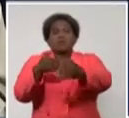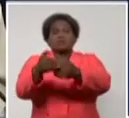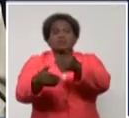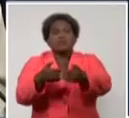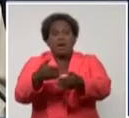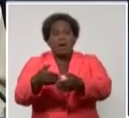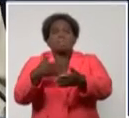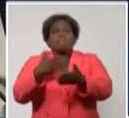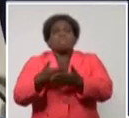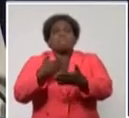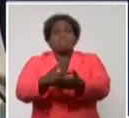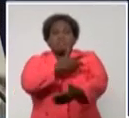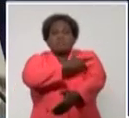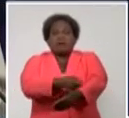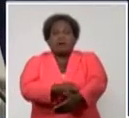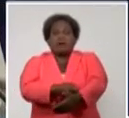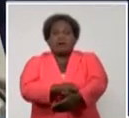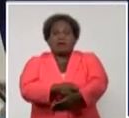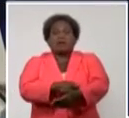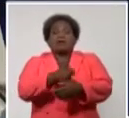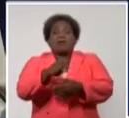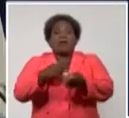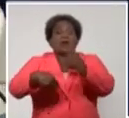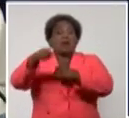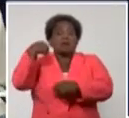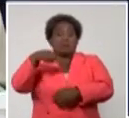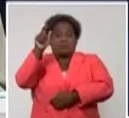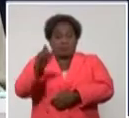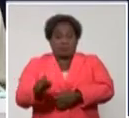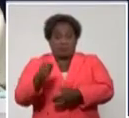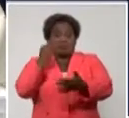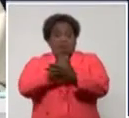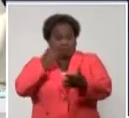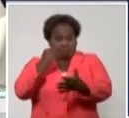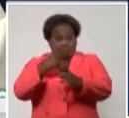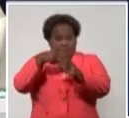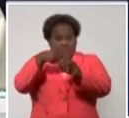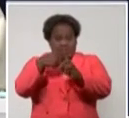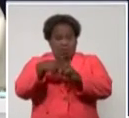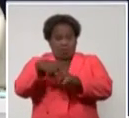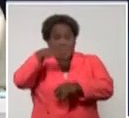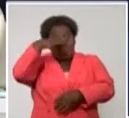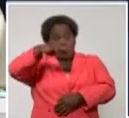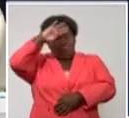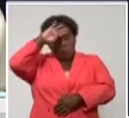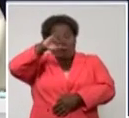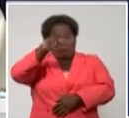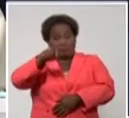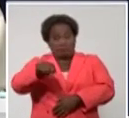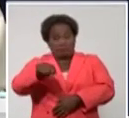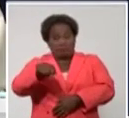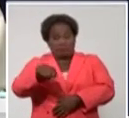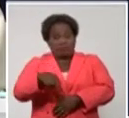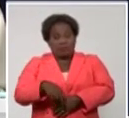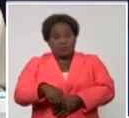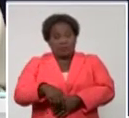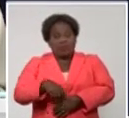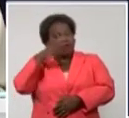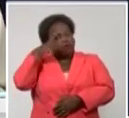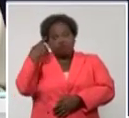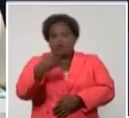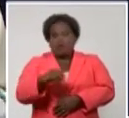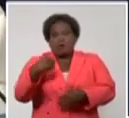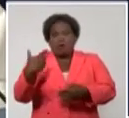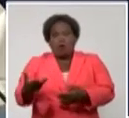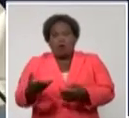That's why it's so important to test people belonging to high-risk groups. 186 people contracted the virus abroad.